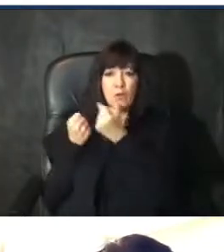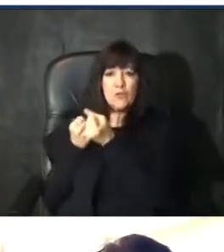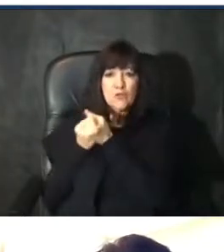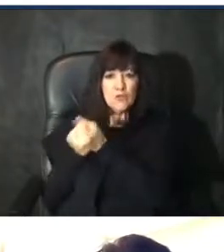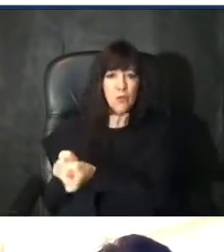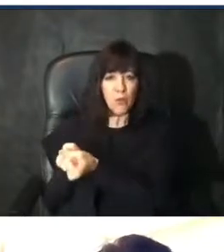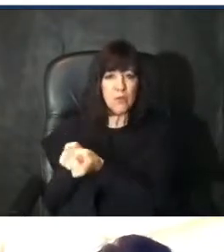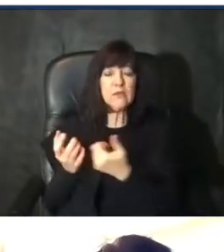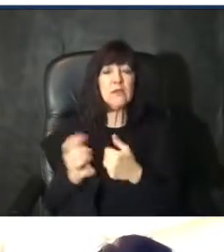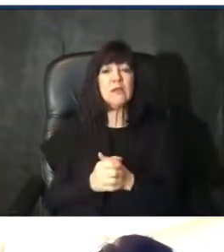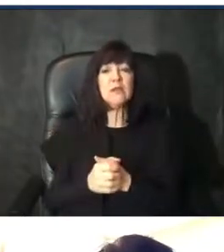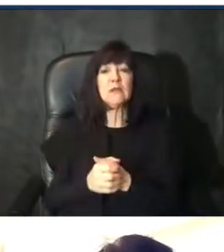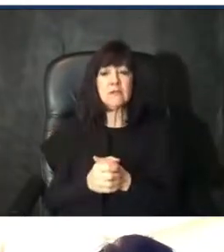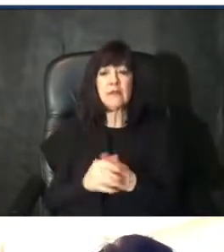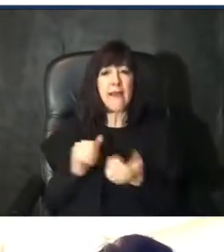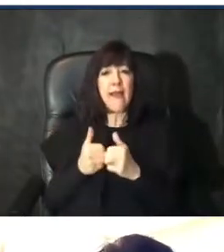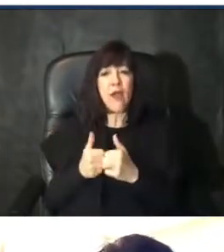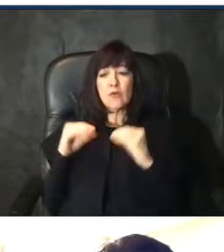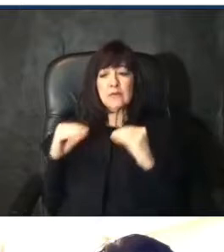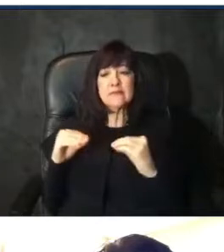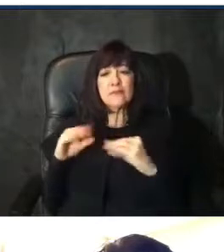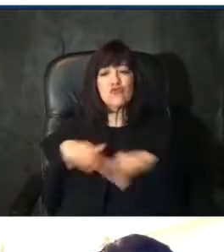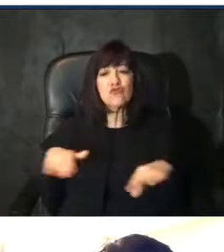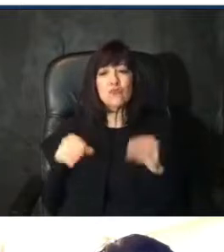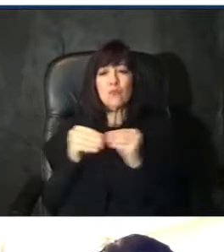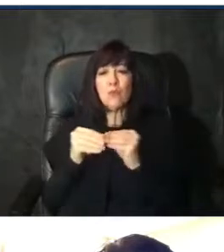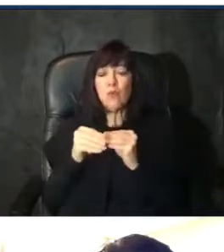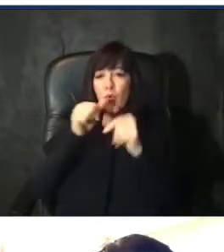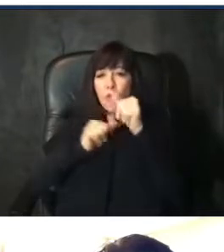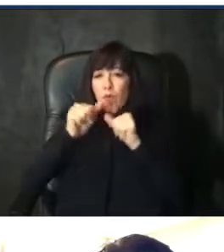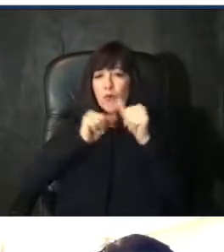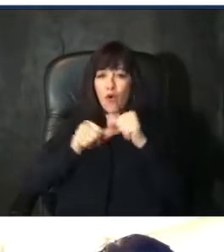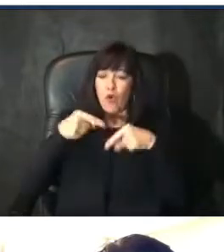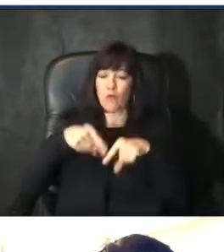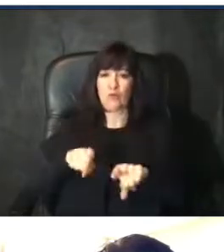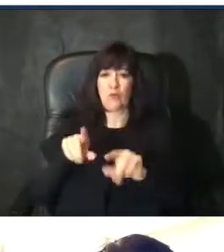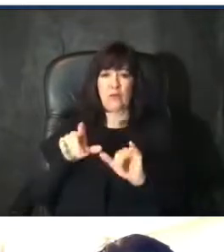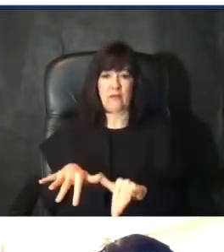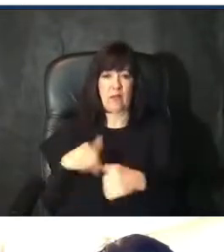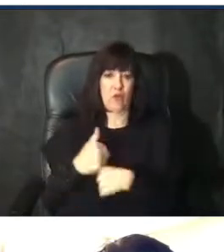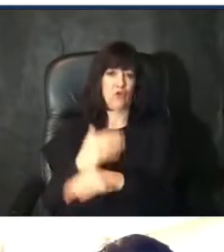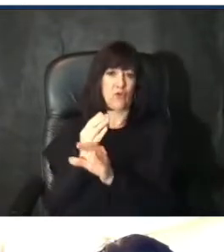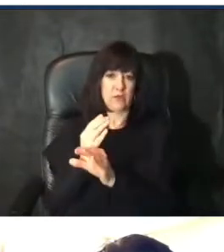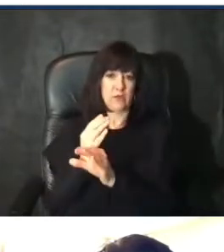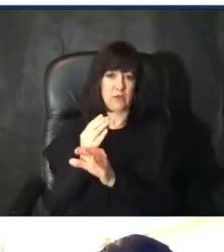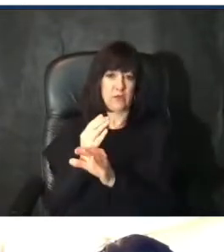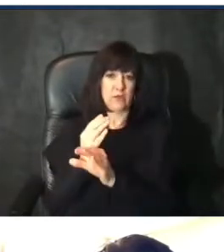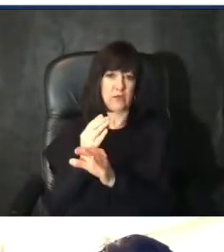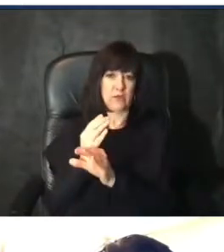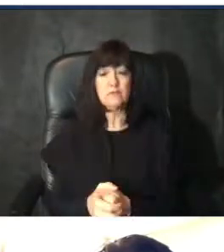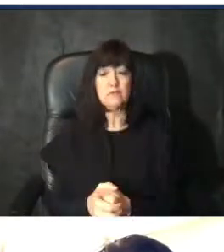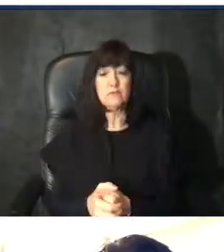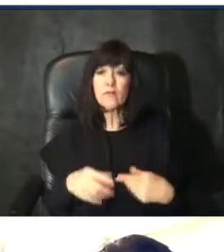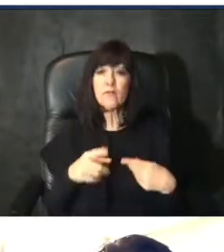cope during this time. So here's just a couple. One, talking with your